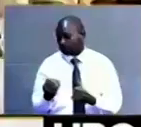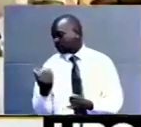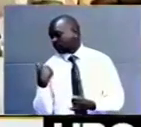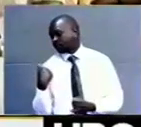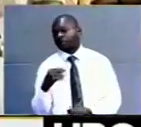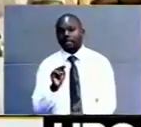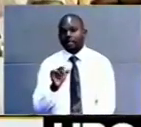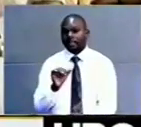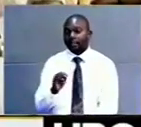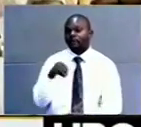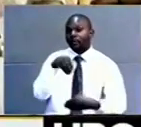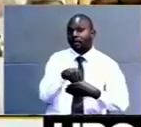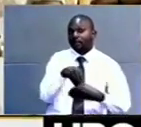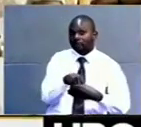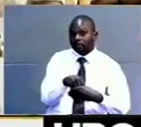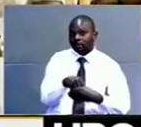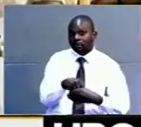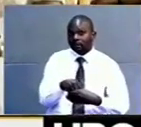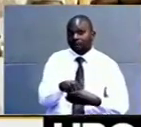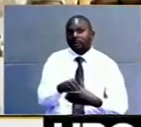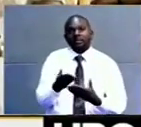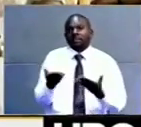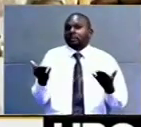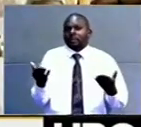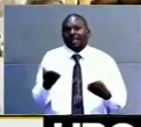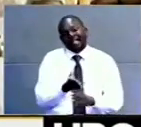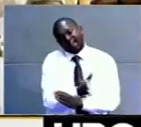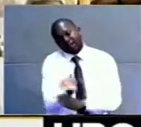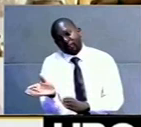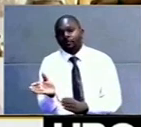NRM elections to justify their own misbehaviors.